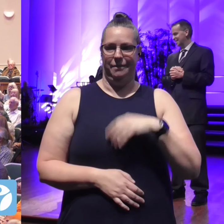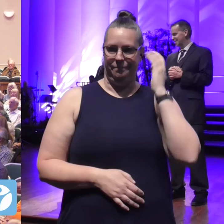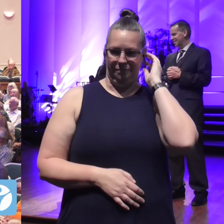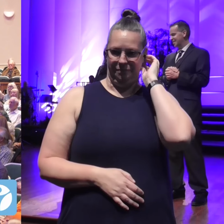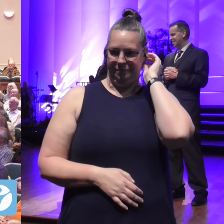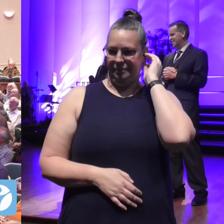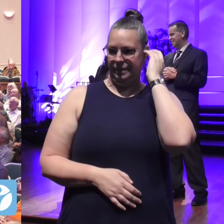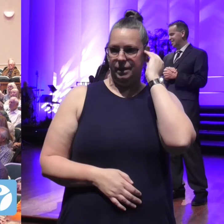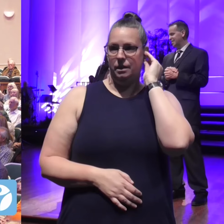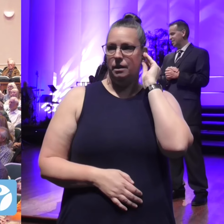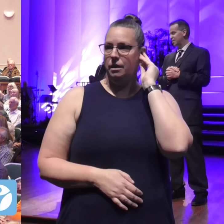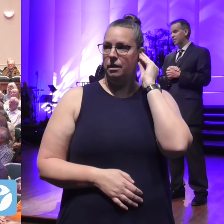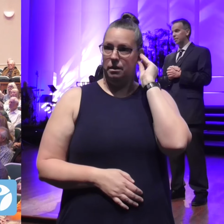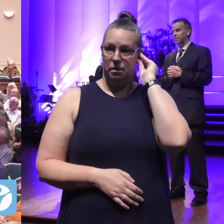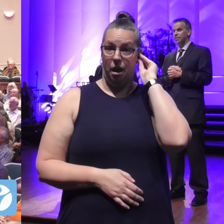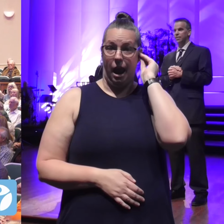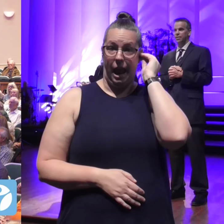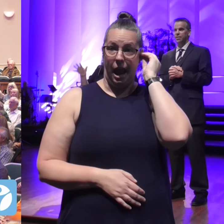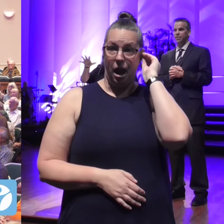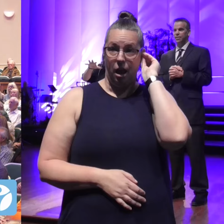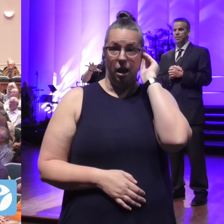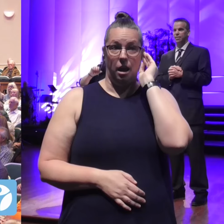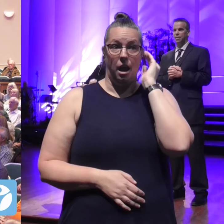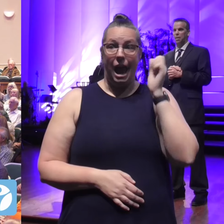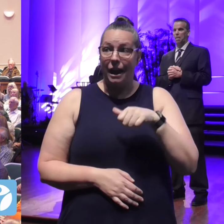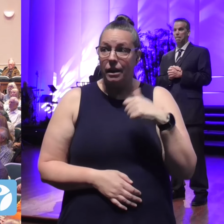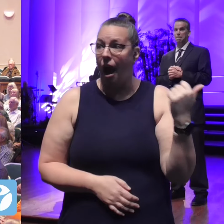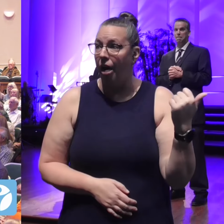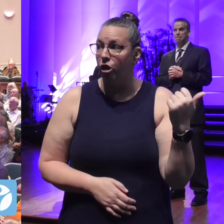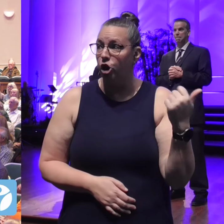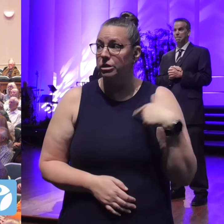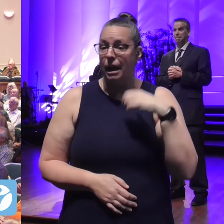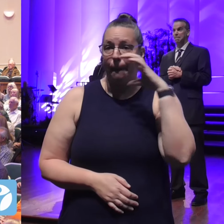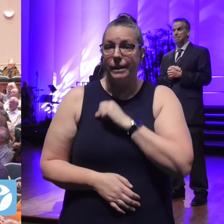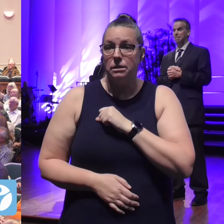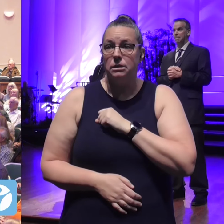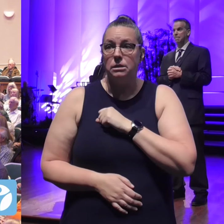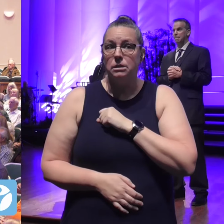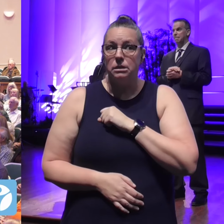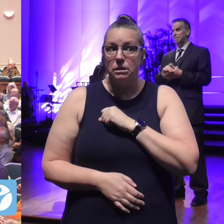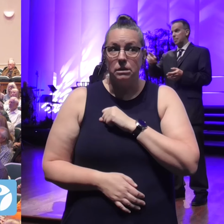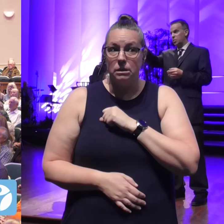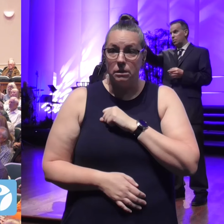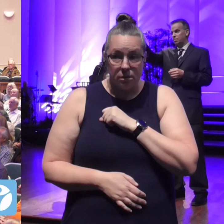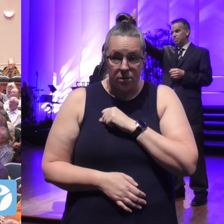Beautiful. Are there any new members who are here who didn't make it down front that we've missed?